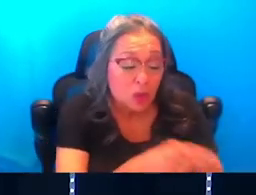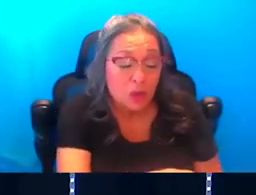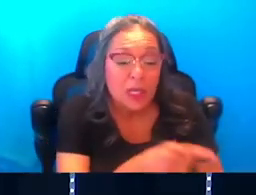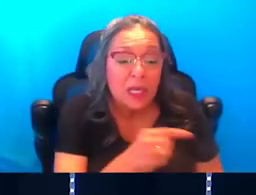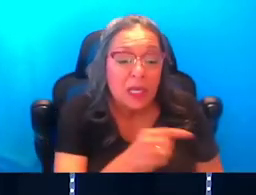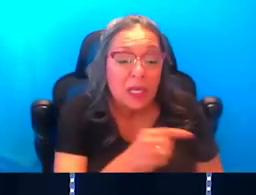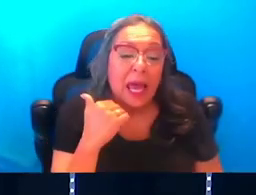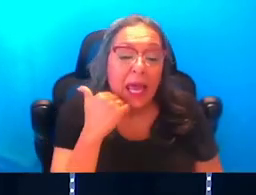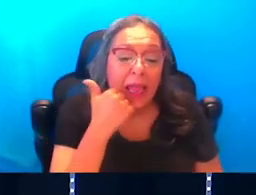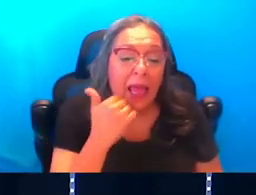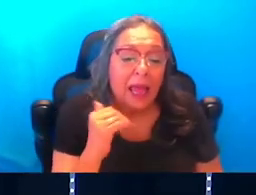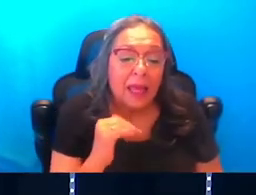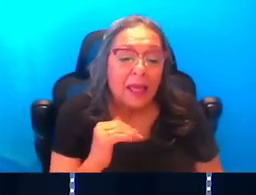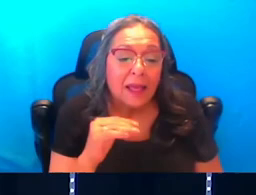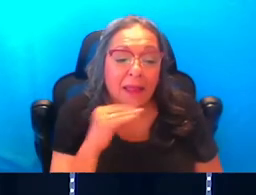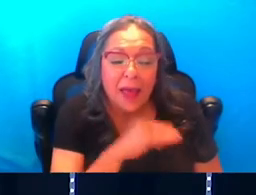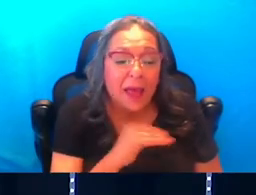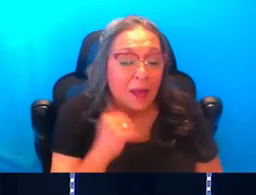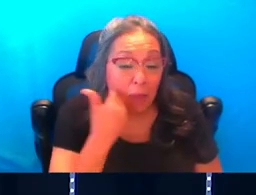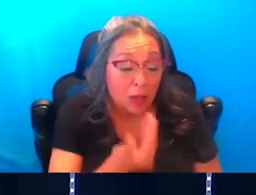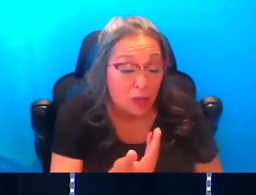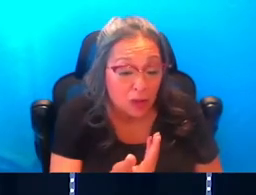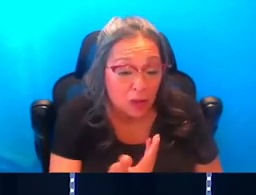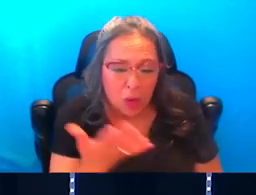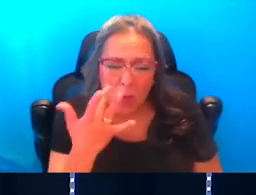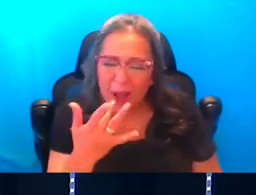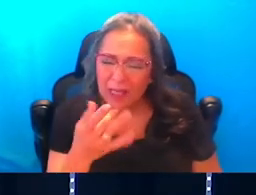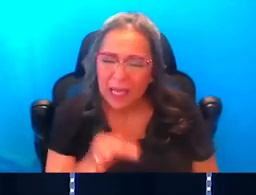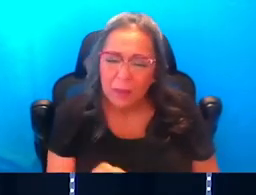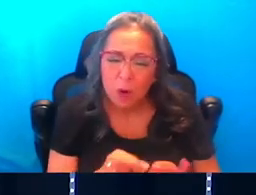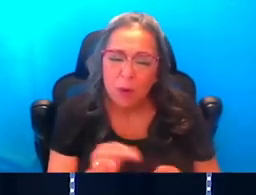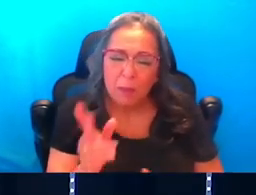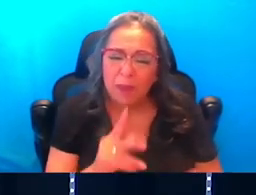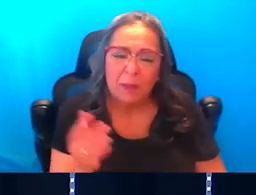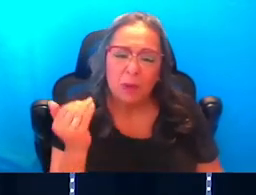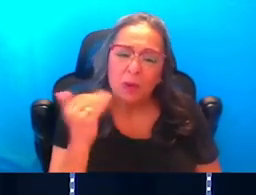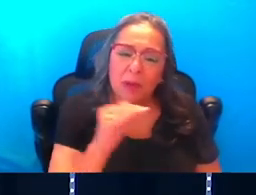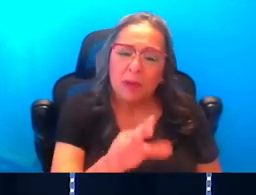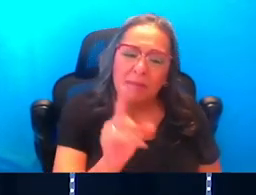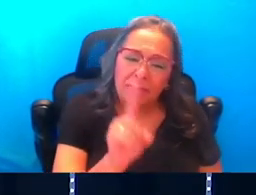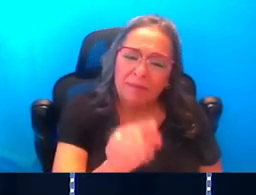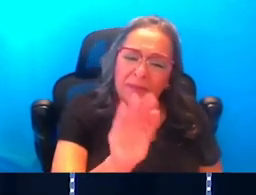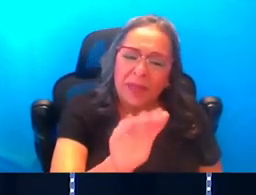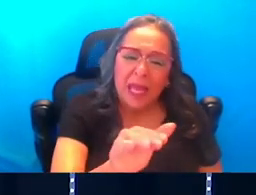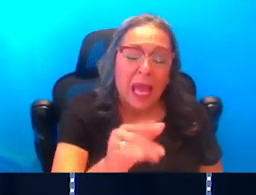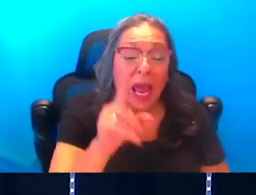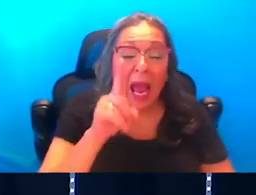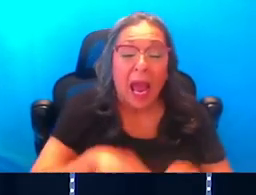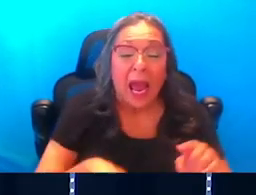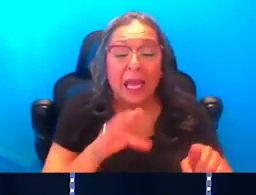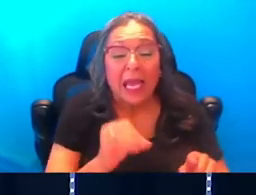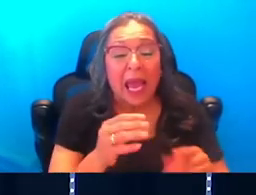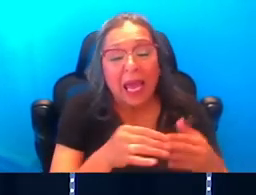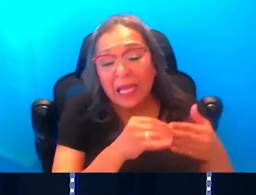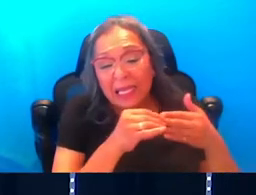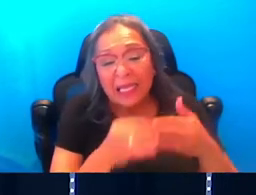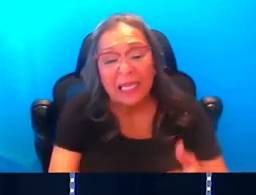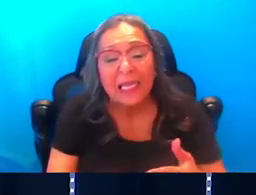Why is that important? Some people come to me as a pastor and they say, you know, I can't lead this life group because I don't know enough